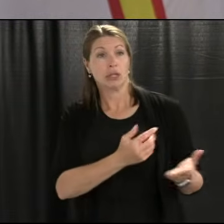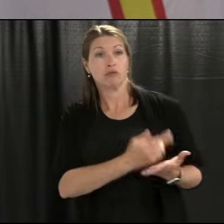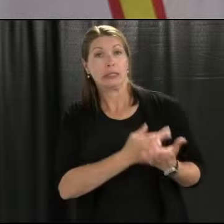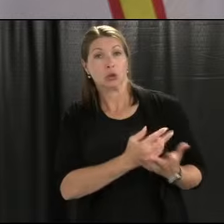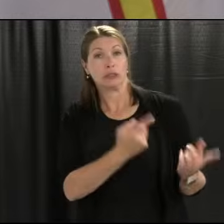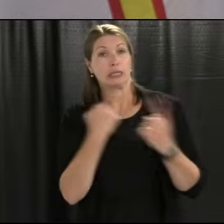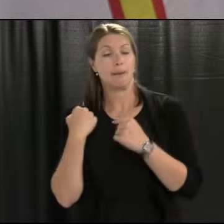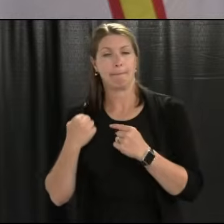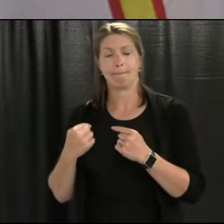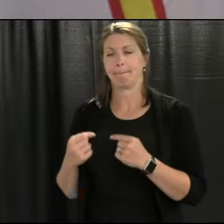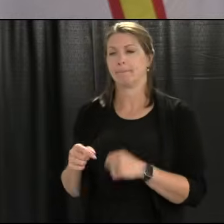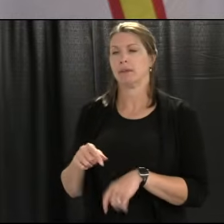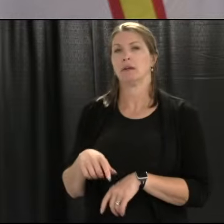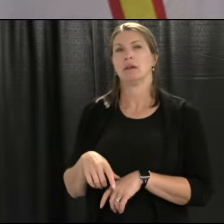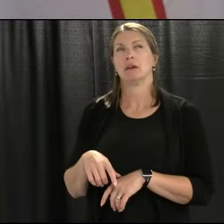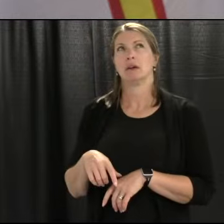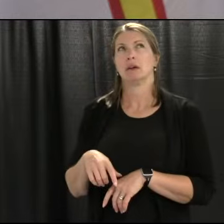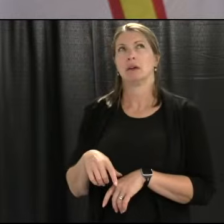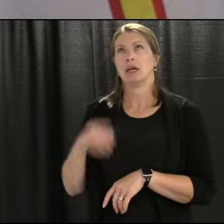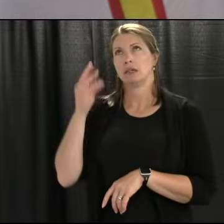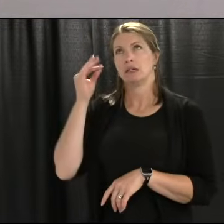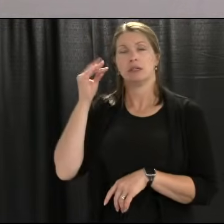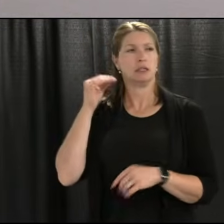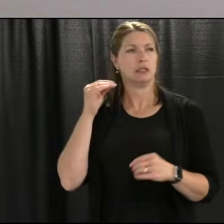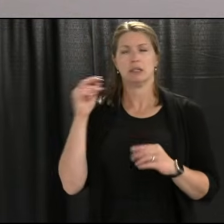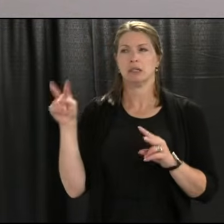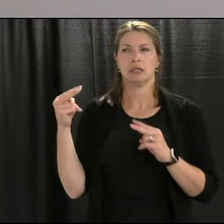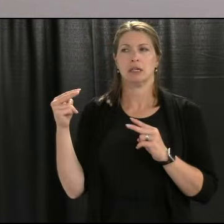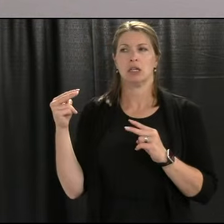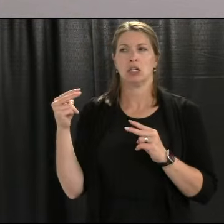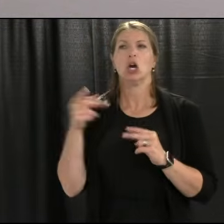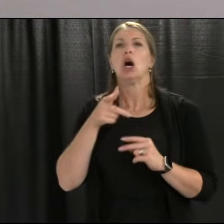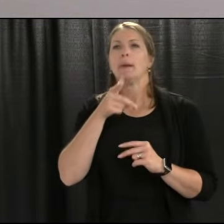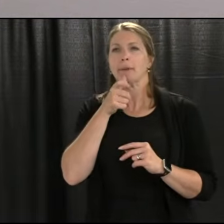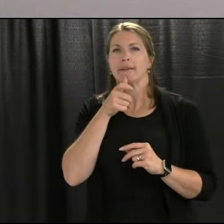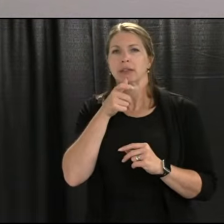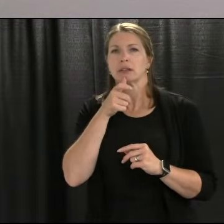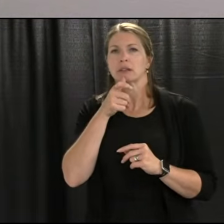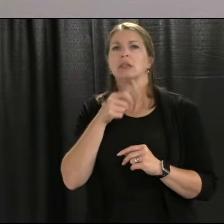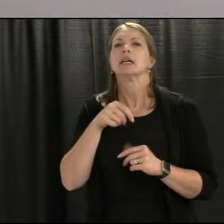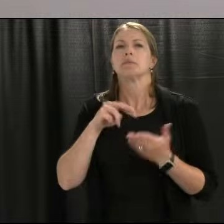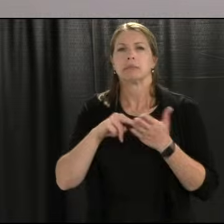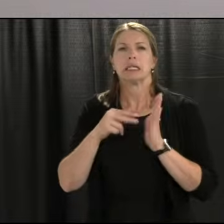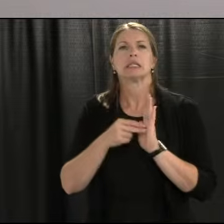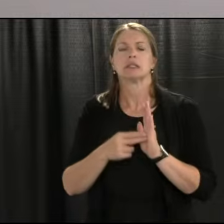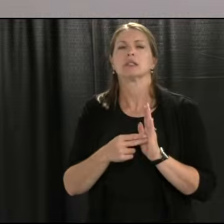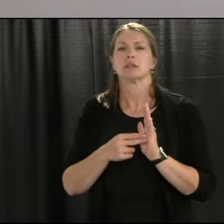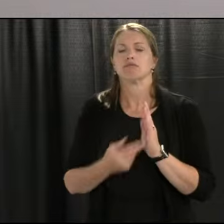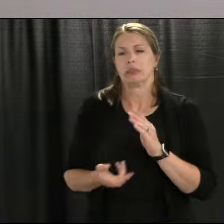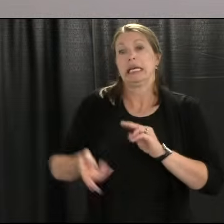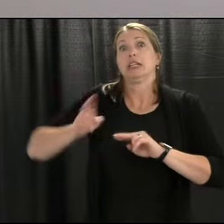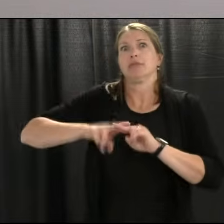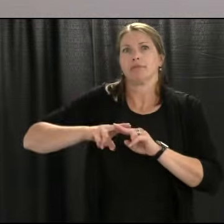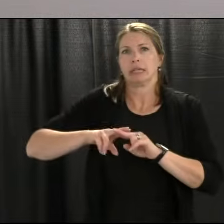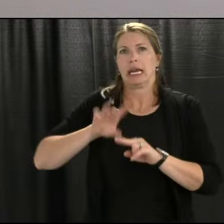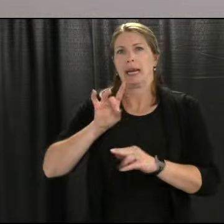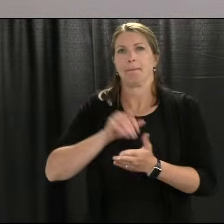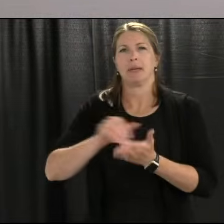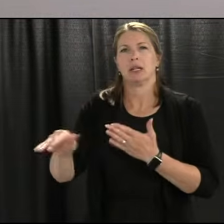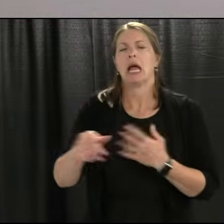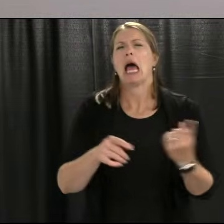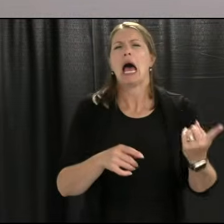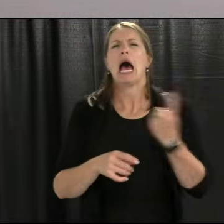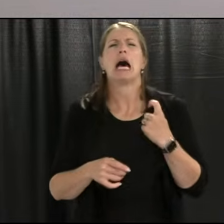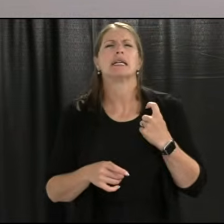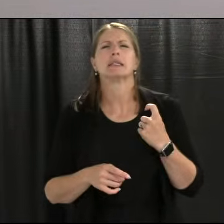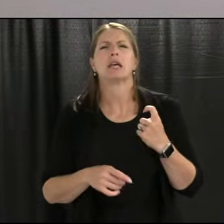Those 4, yeah, the private ones as well. Yeah, they're private. So we'll be on top of that $8 million then. Okay. And how will the province pay for this? Is this from a